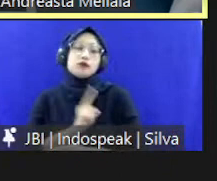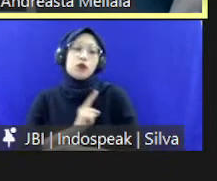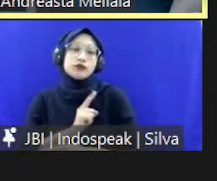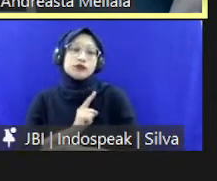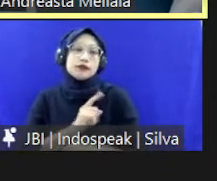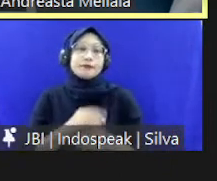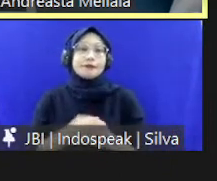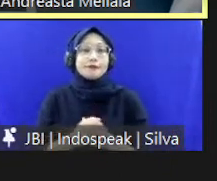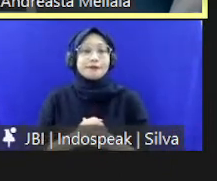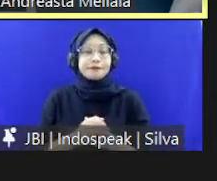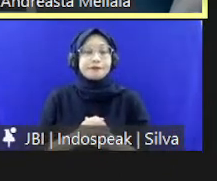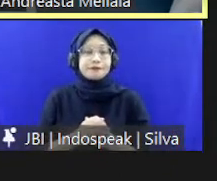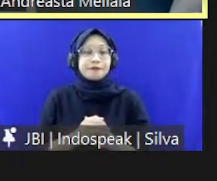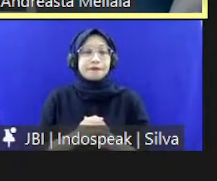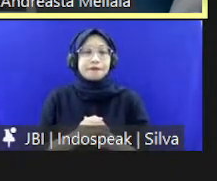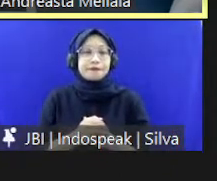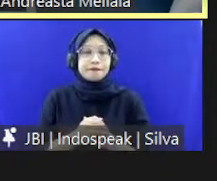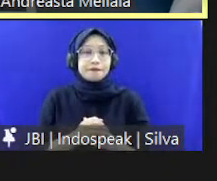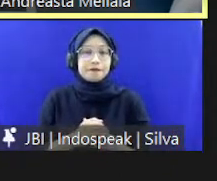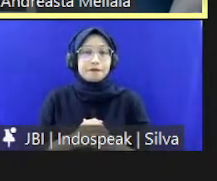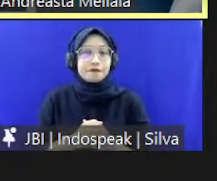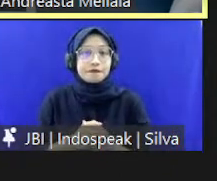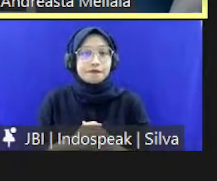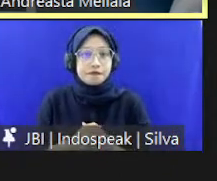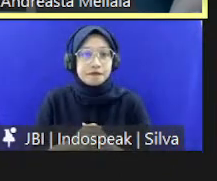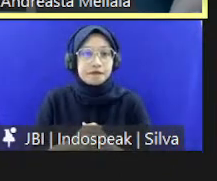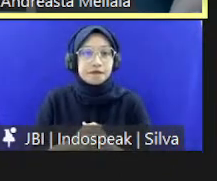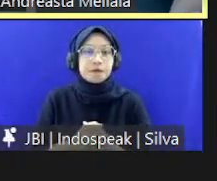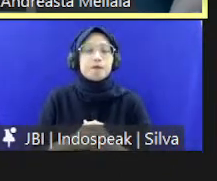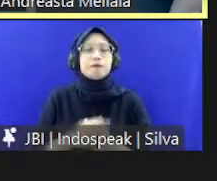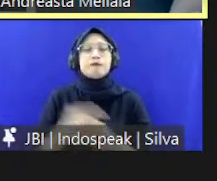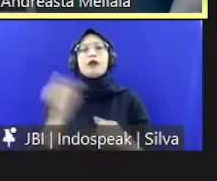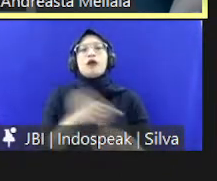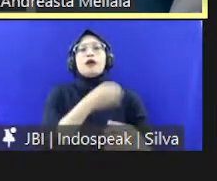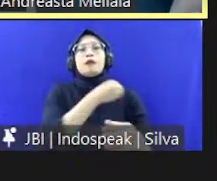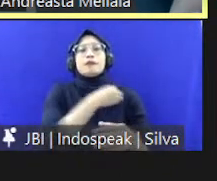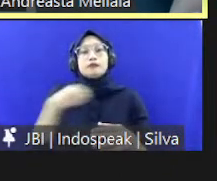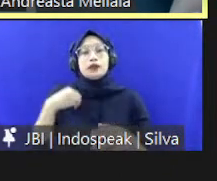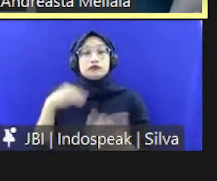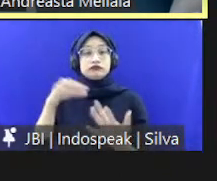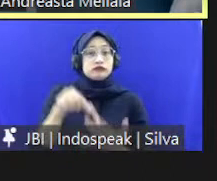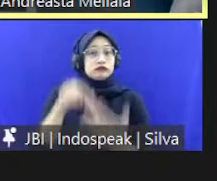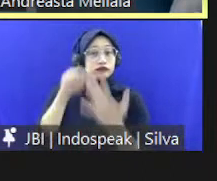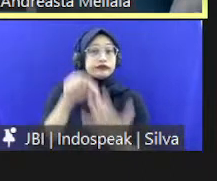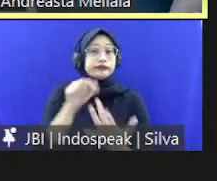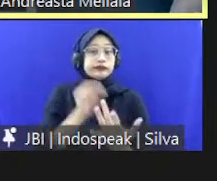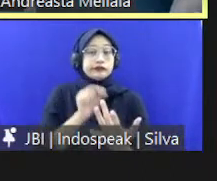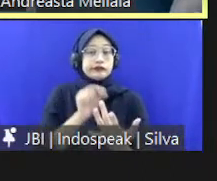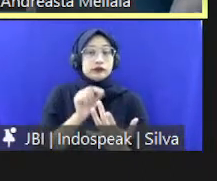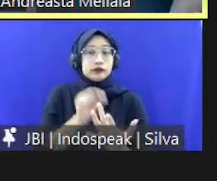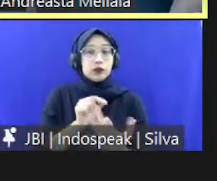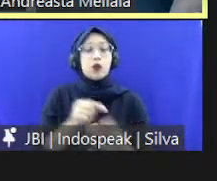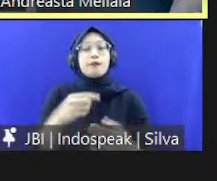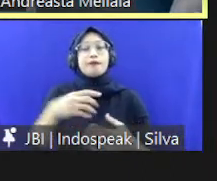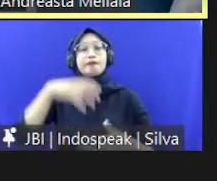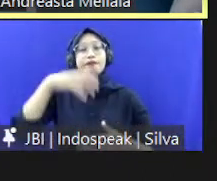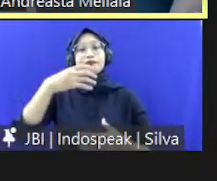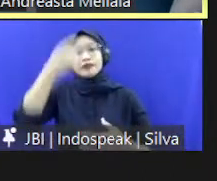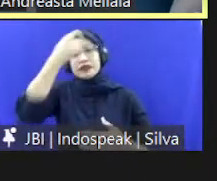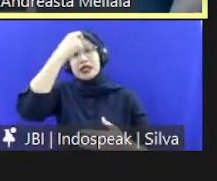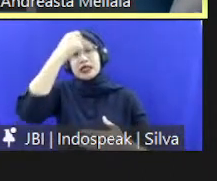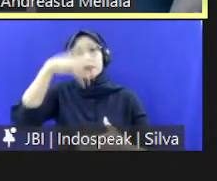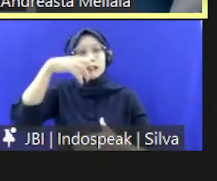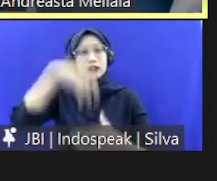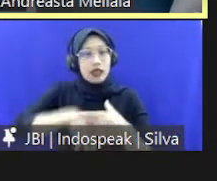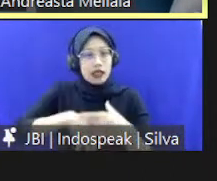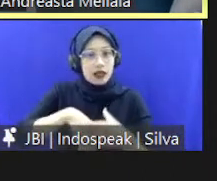medical specialist, internal medicine. Their availability in both public and private hospital. From